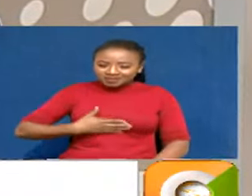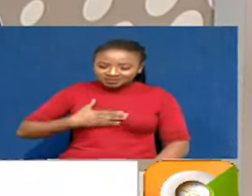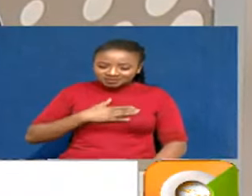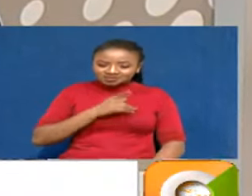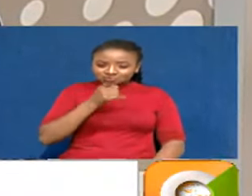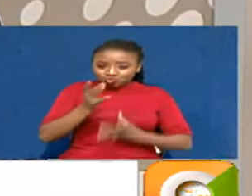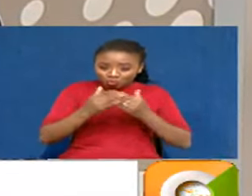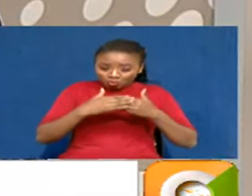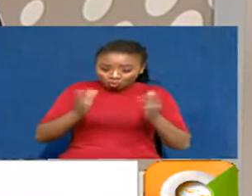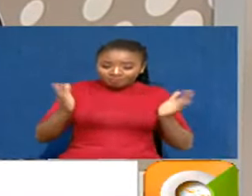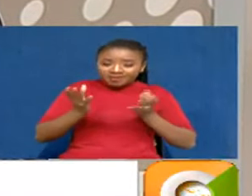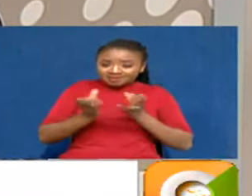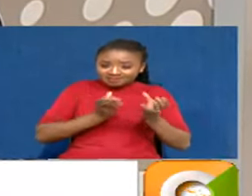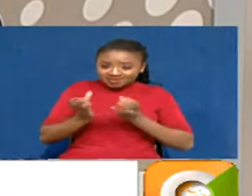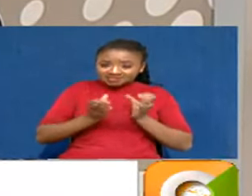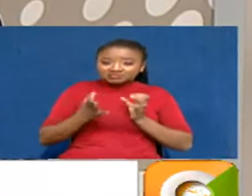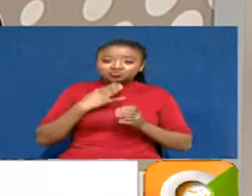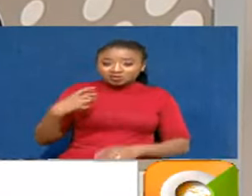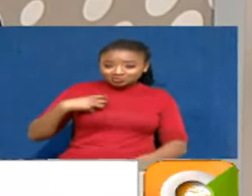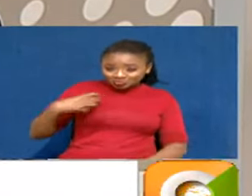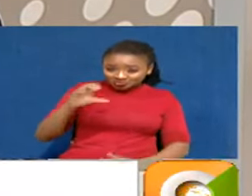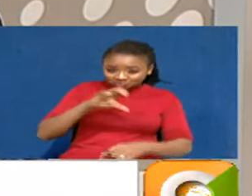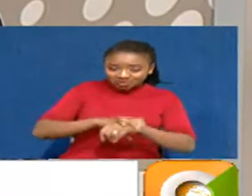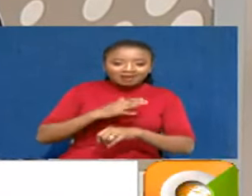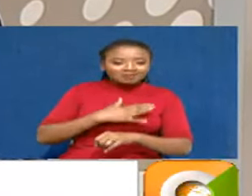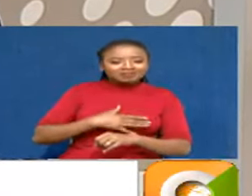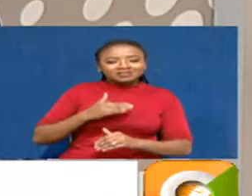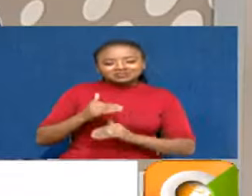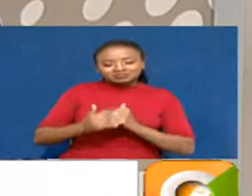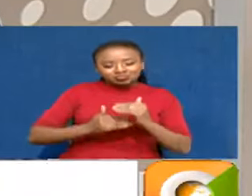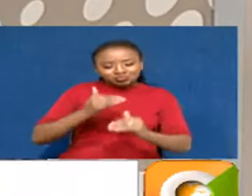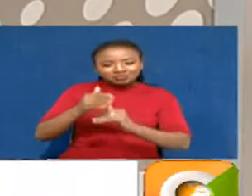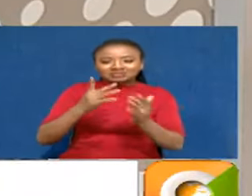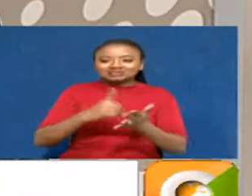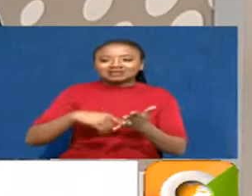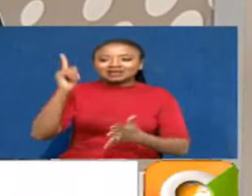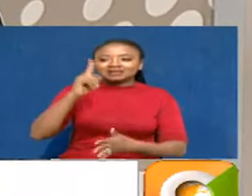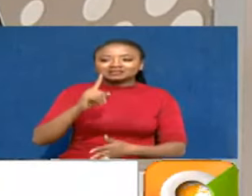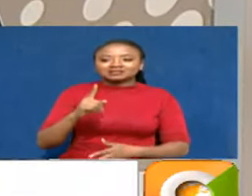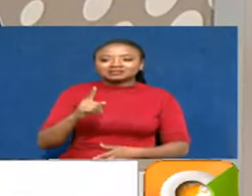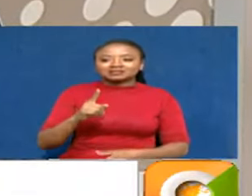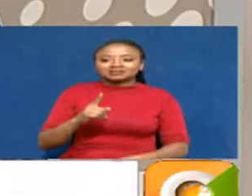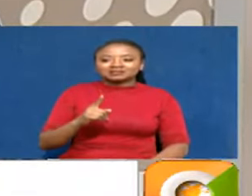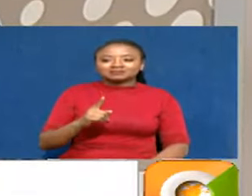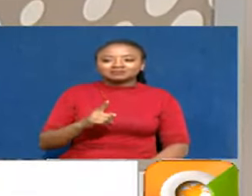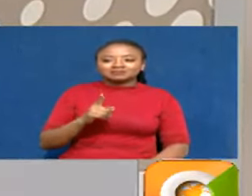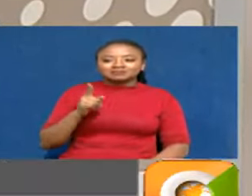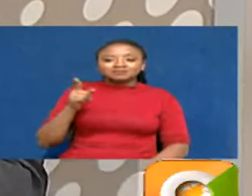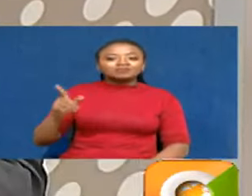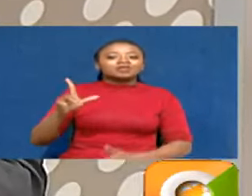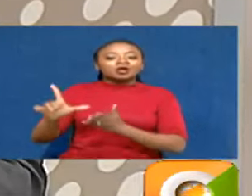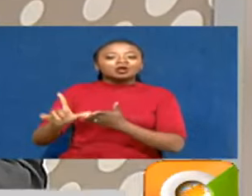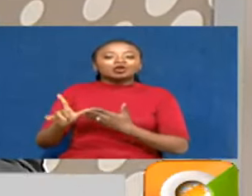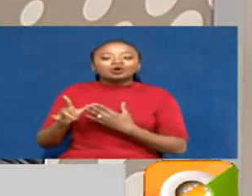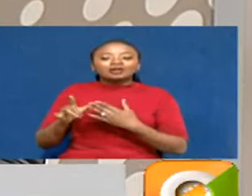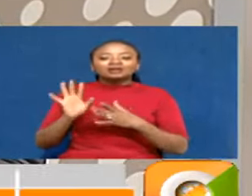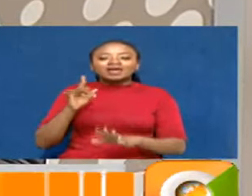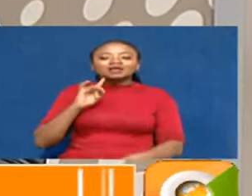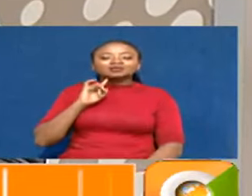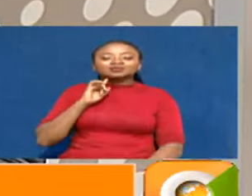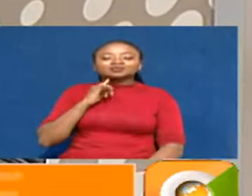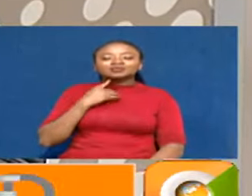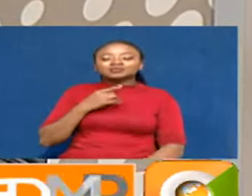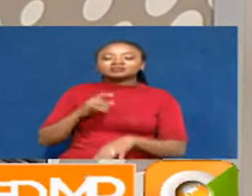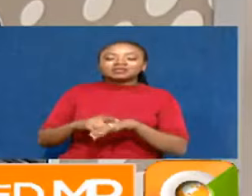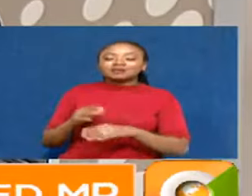honestly, build your wealth with integrity. Easy loans are not free. They might be sweet music to your